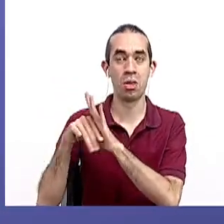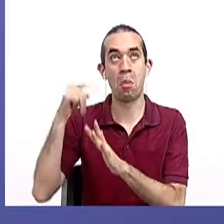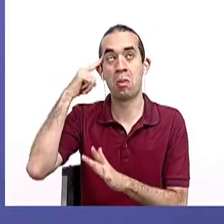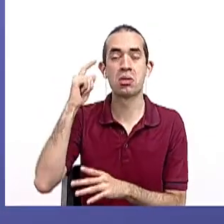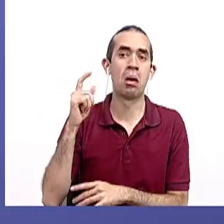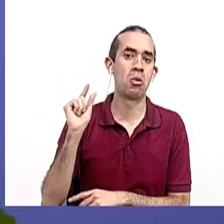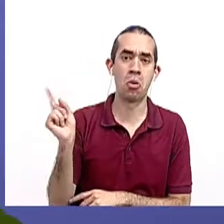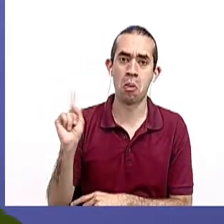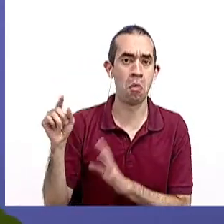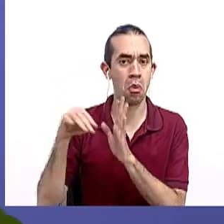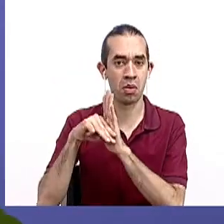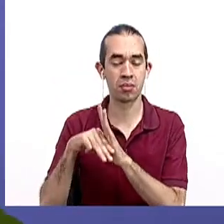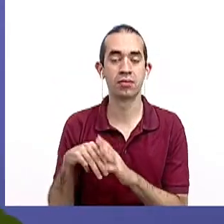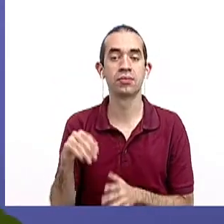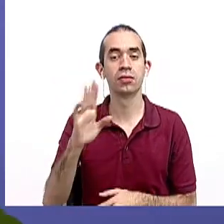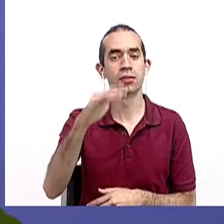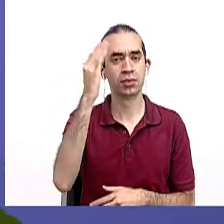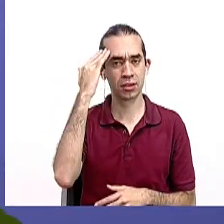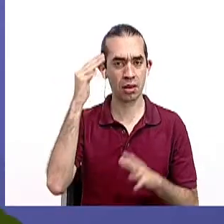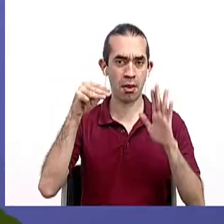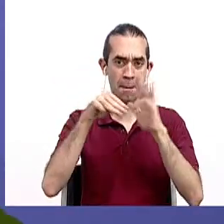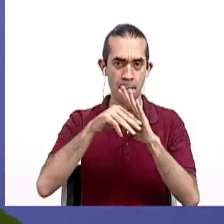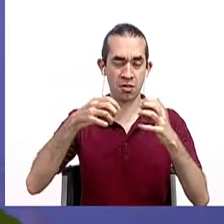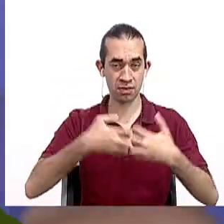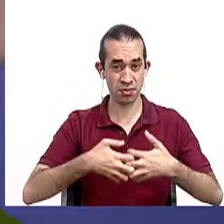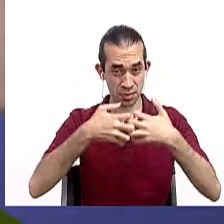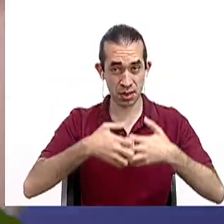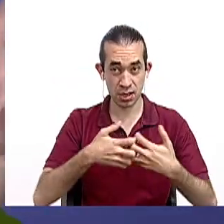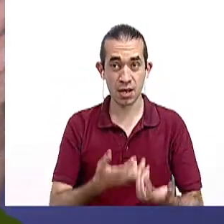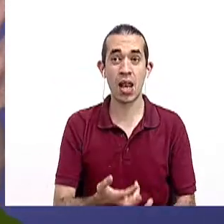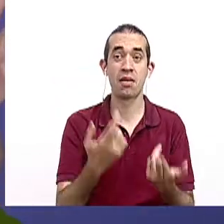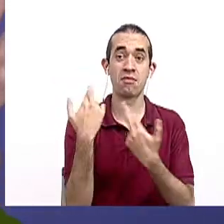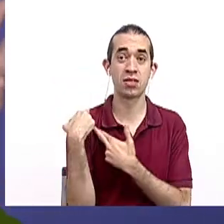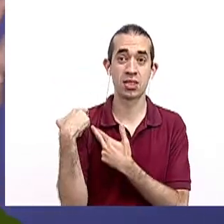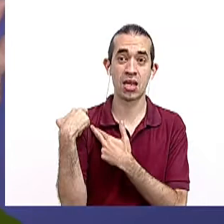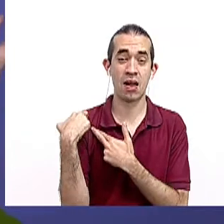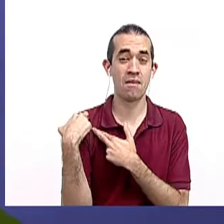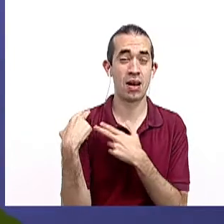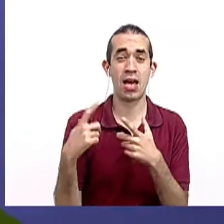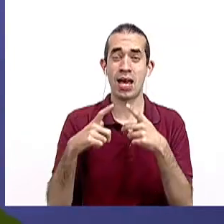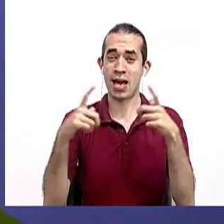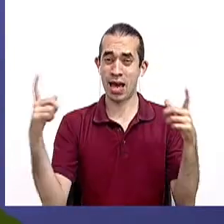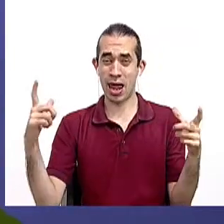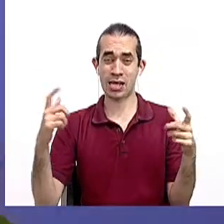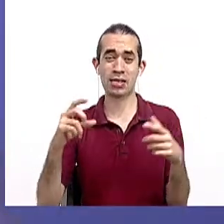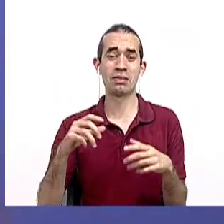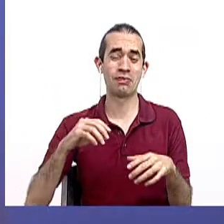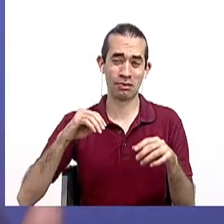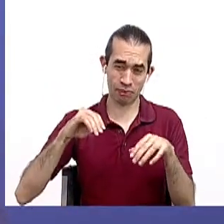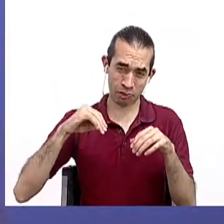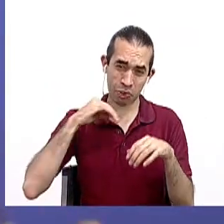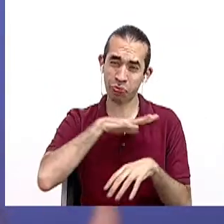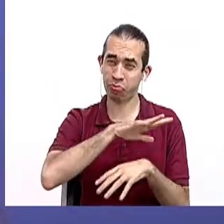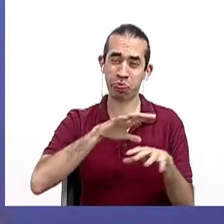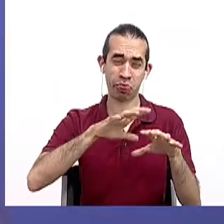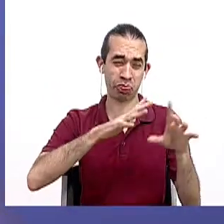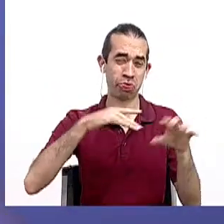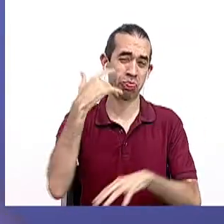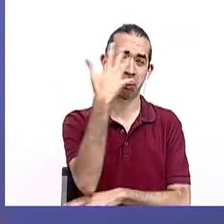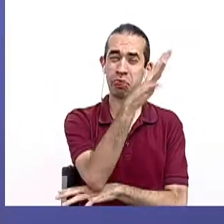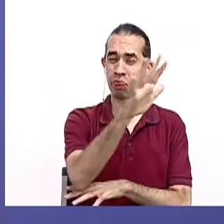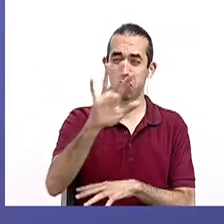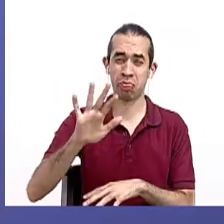Did you know that the fashion industry is the second biggest polluter of the environment? Just a pair of